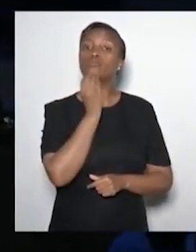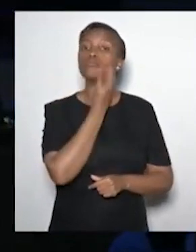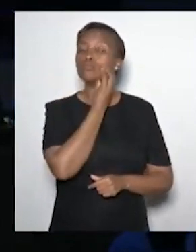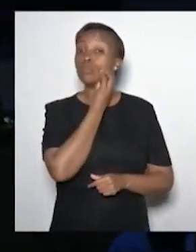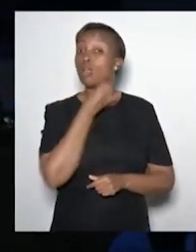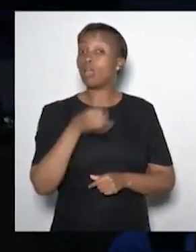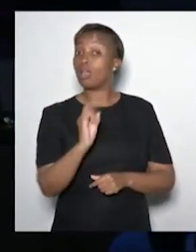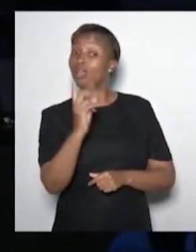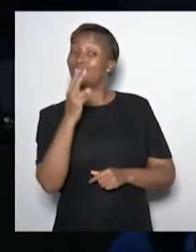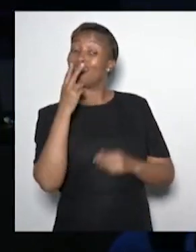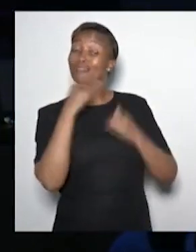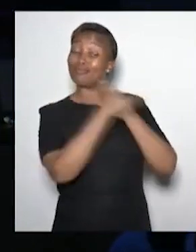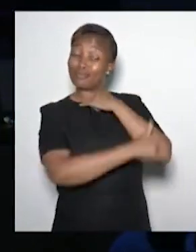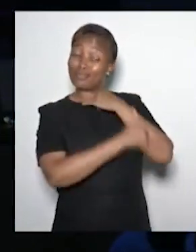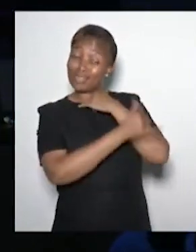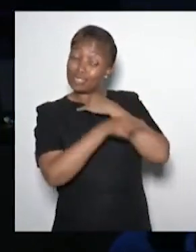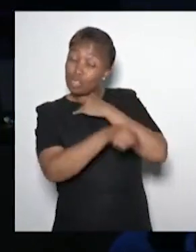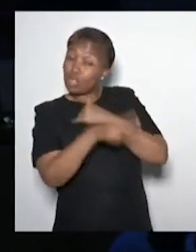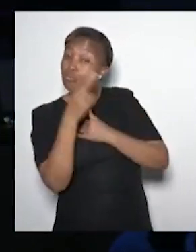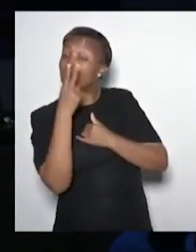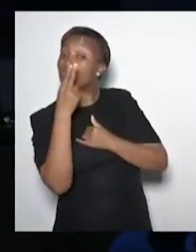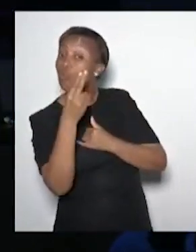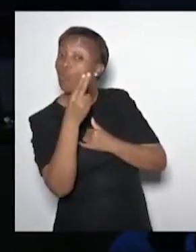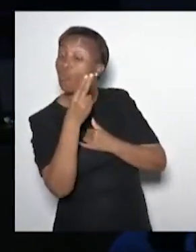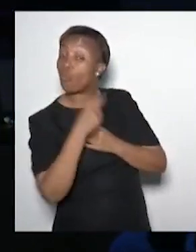If these two countries can be